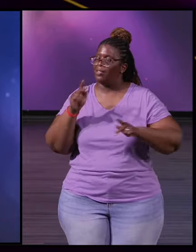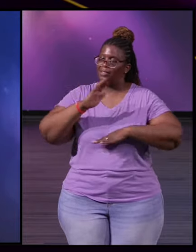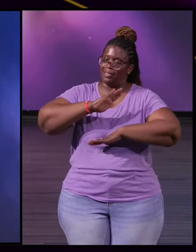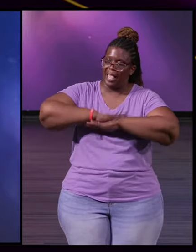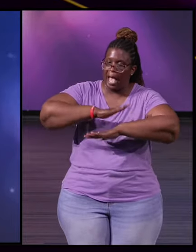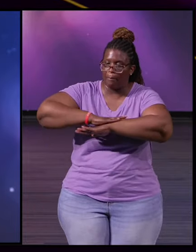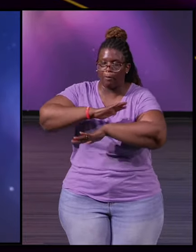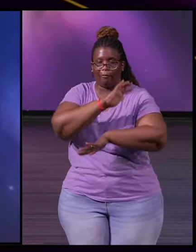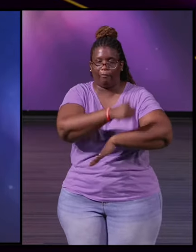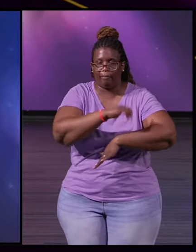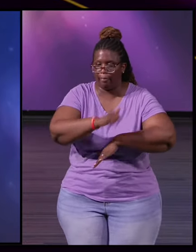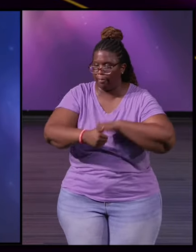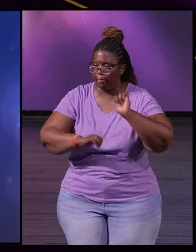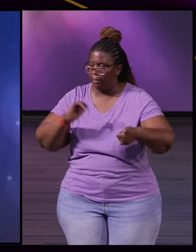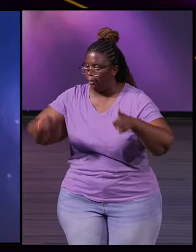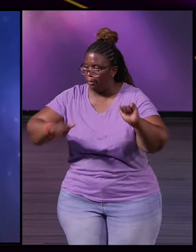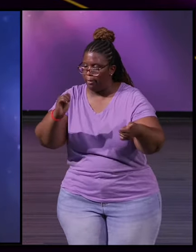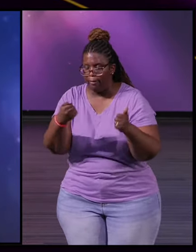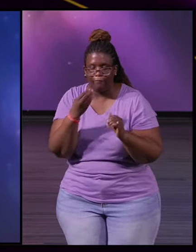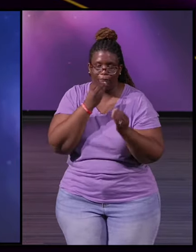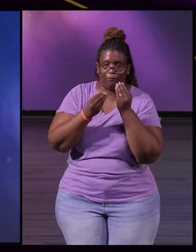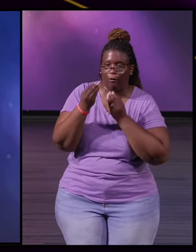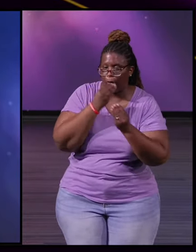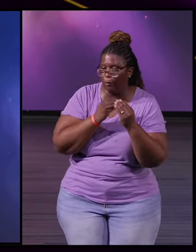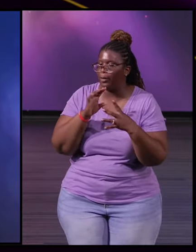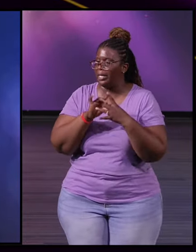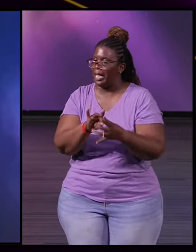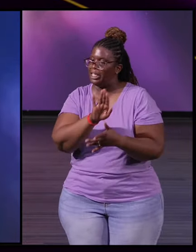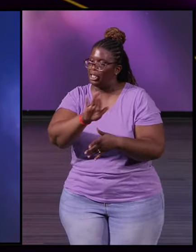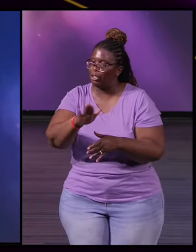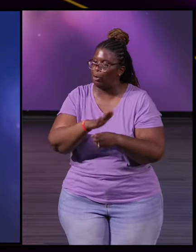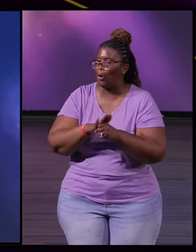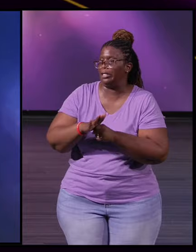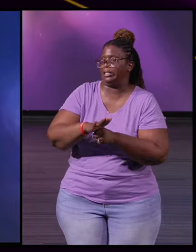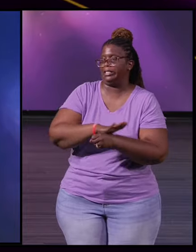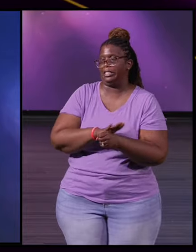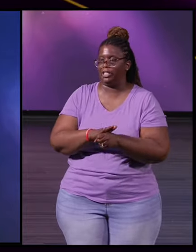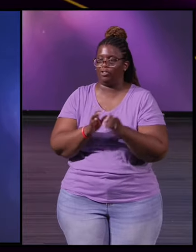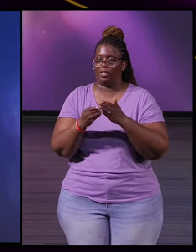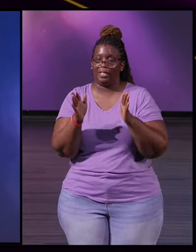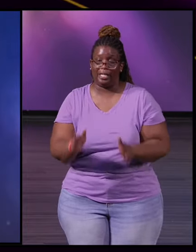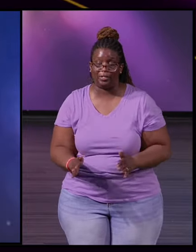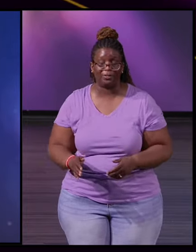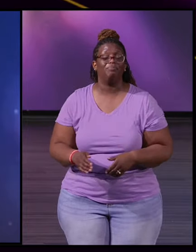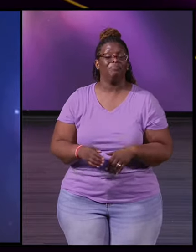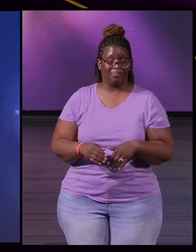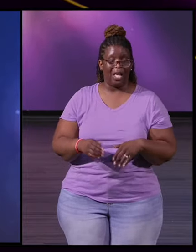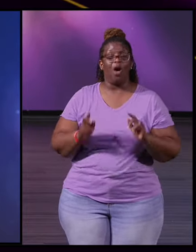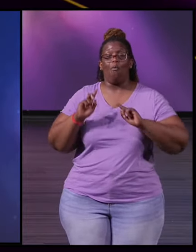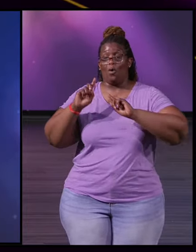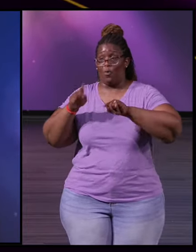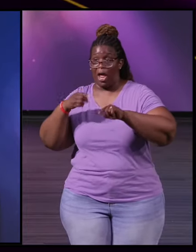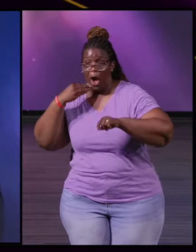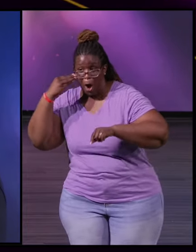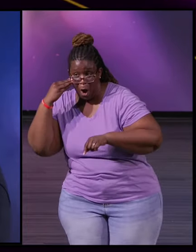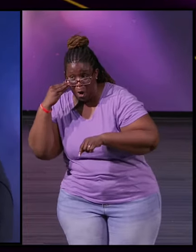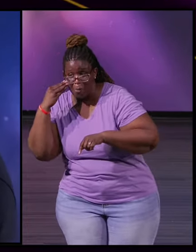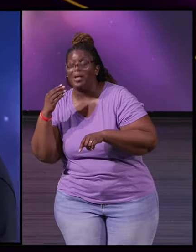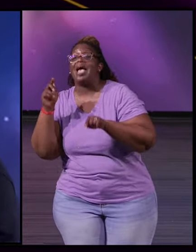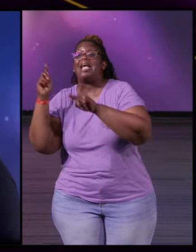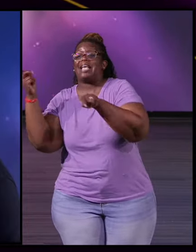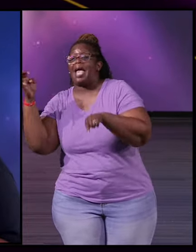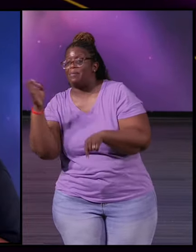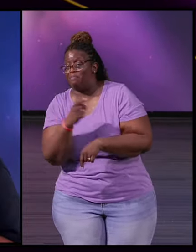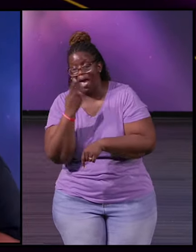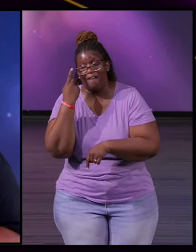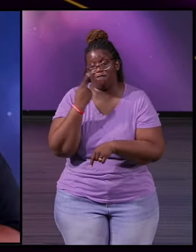food, connecting with each other, connecting to your district care leaders. And then we went home only to come back